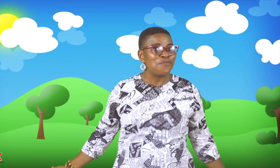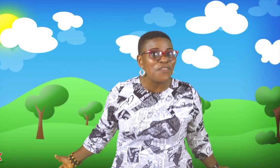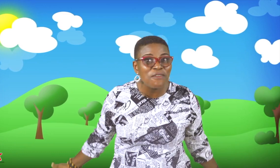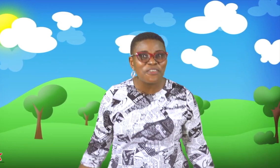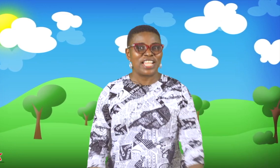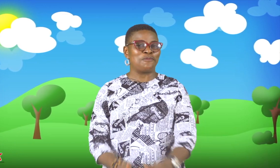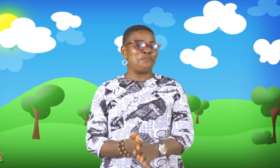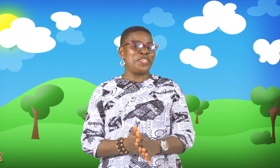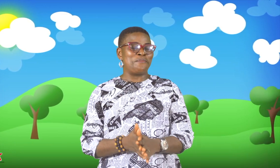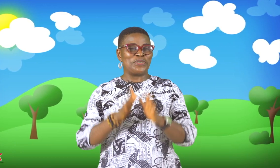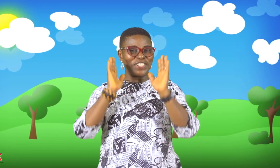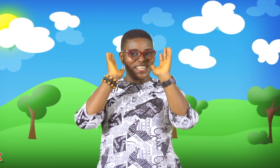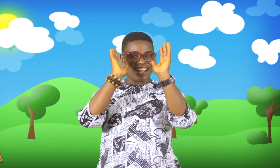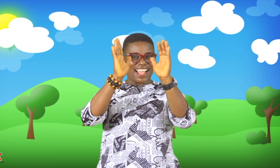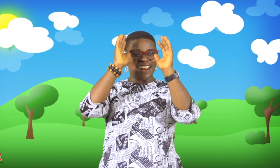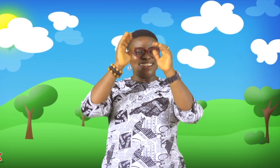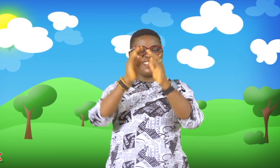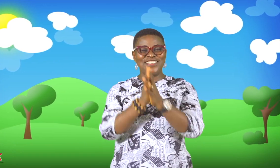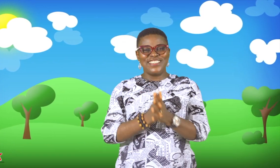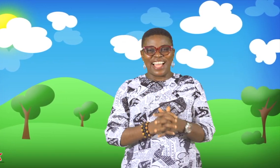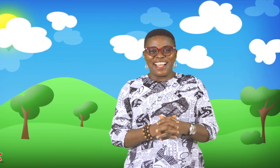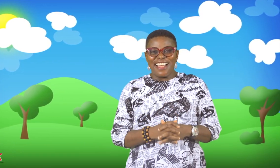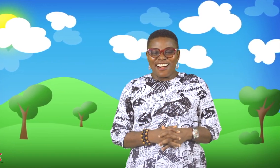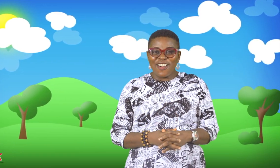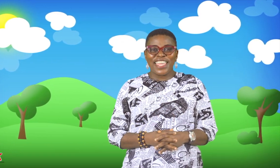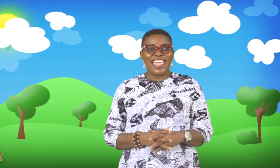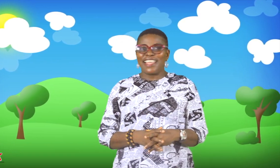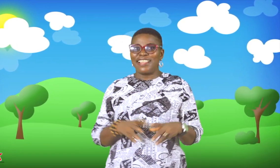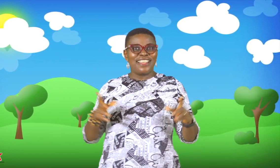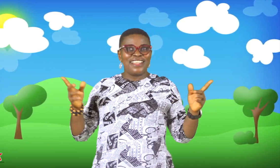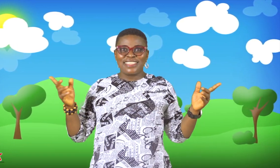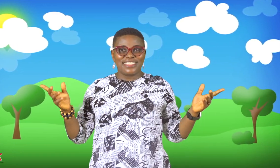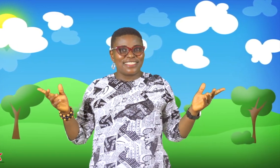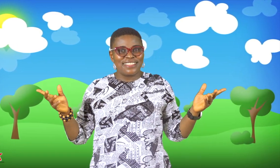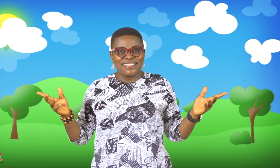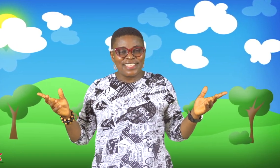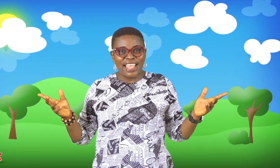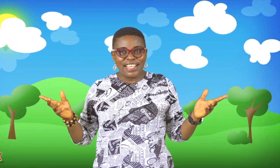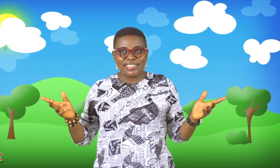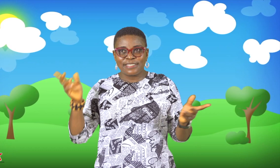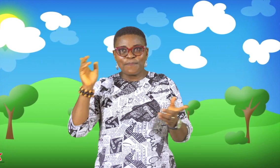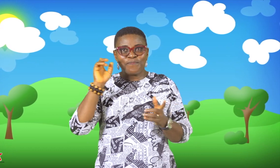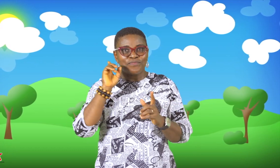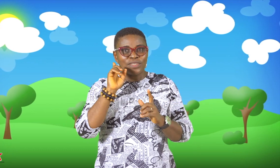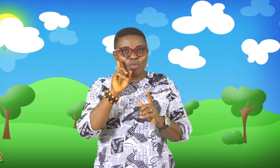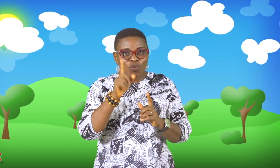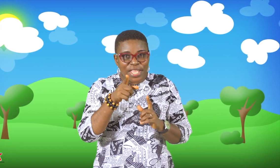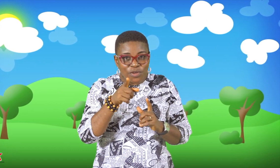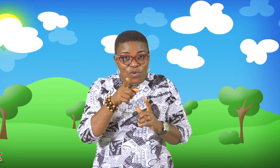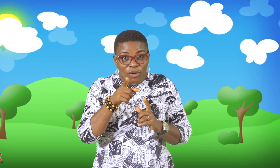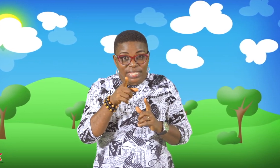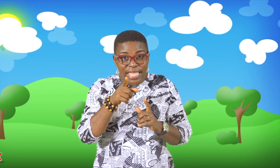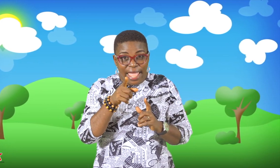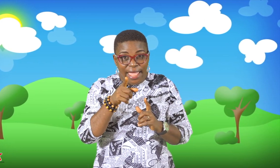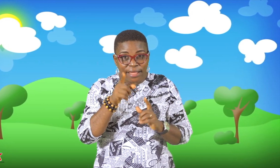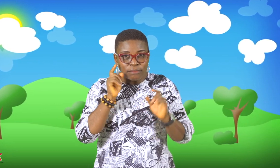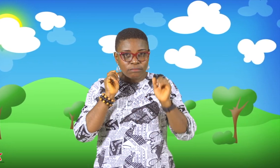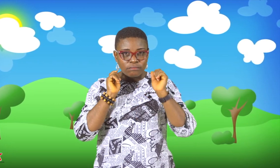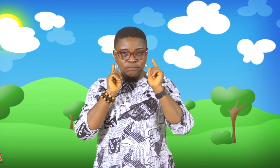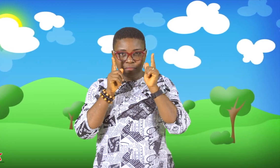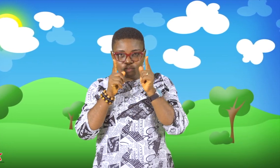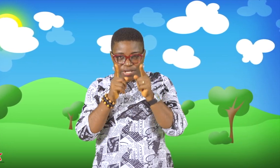his favorite people. Hallelujah. Okay. Yes, when you go out